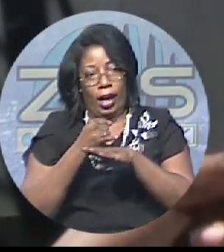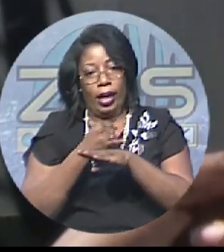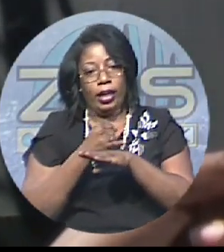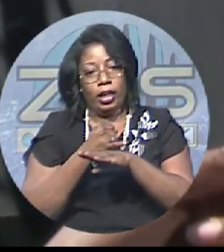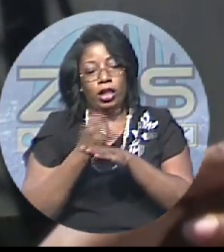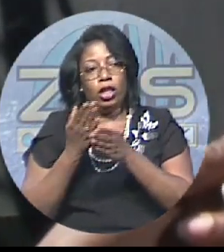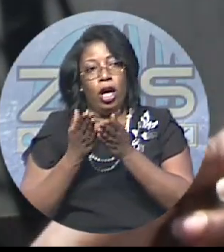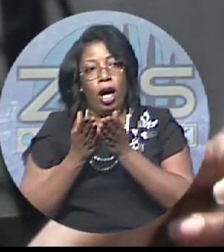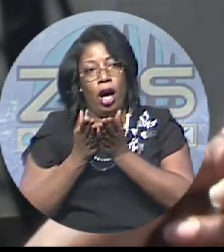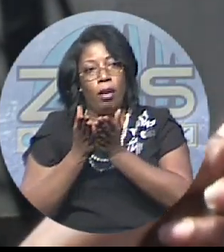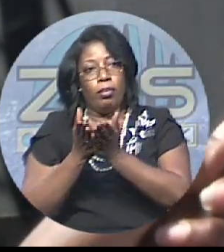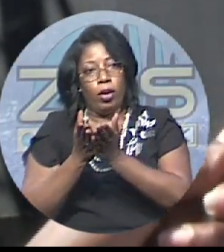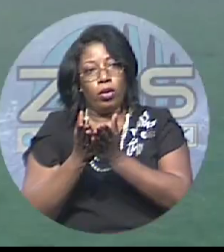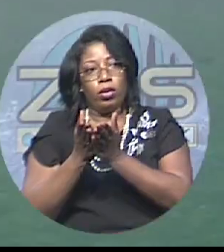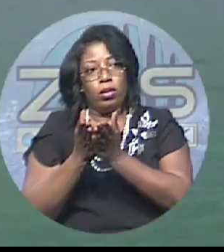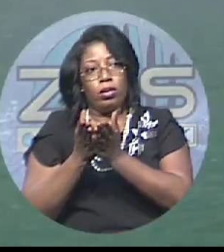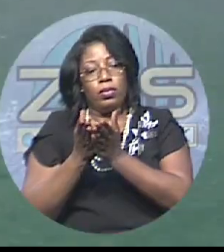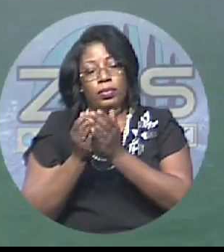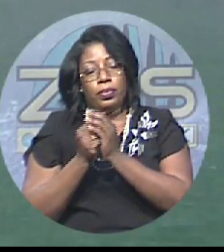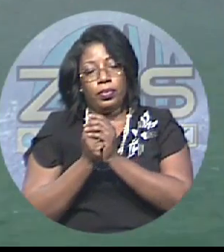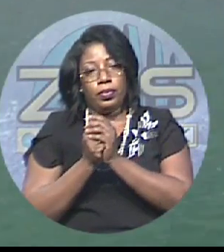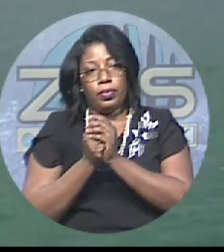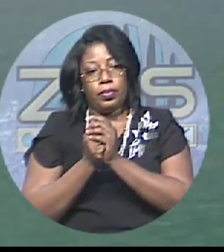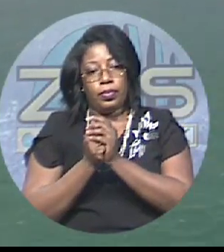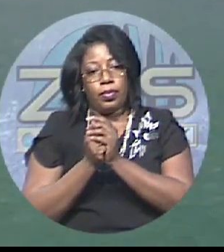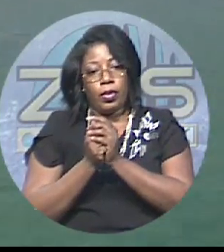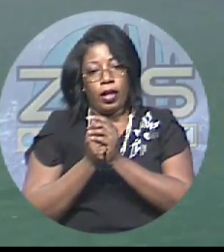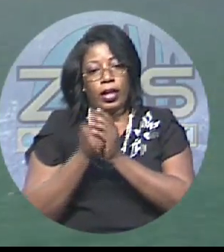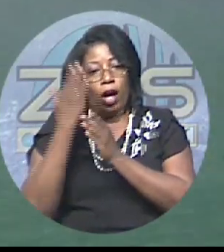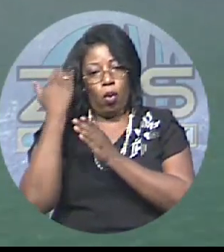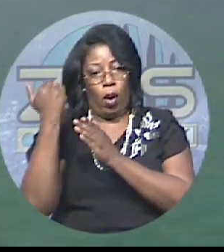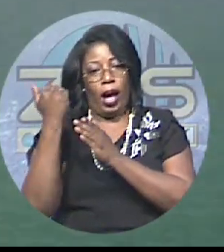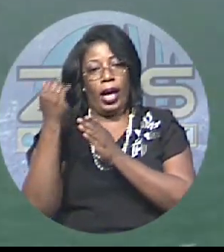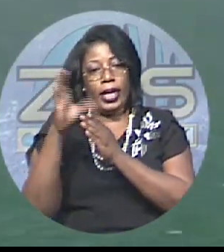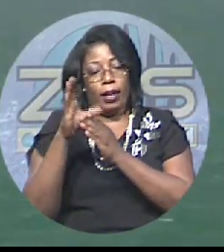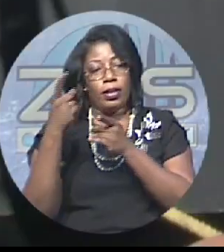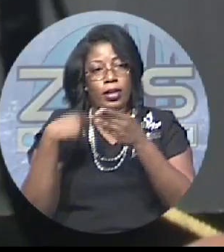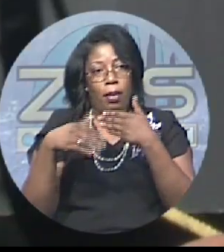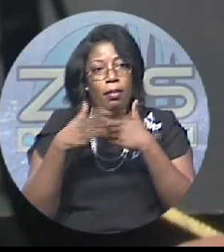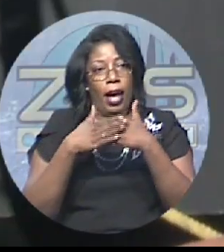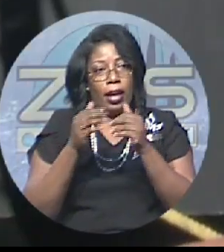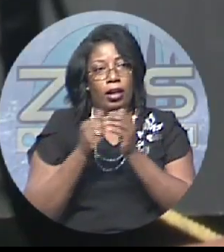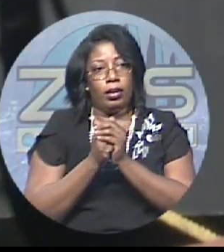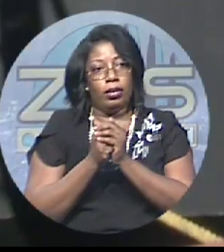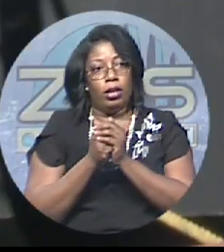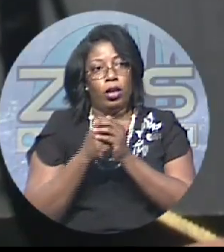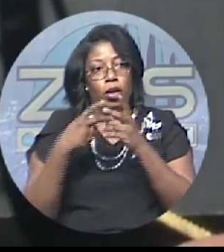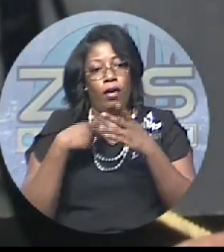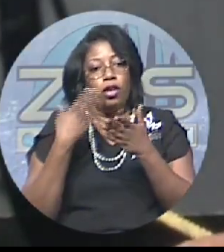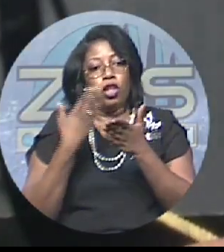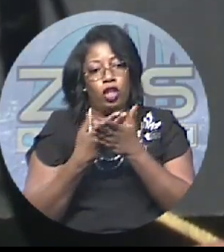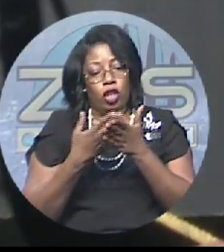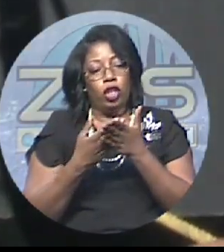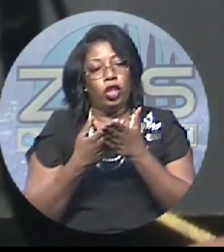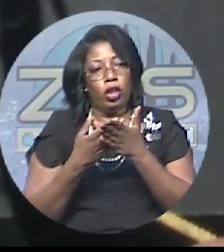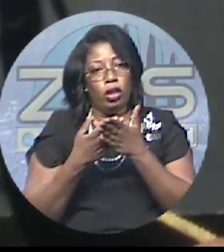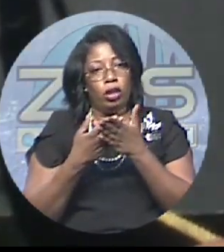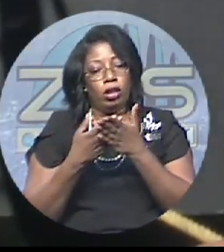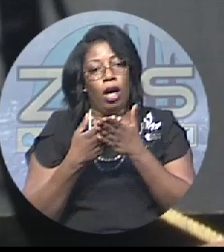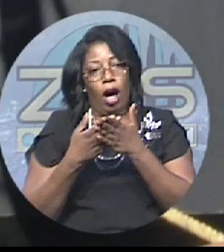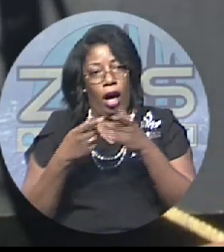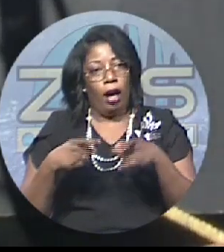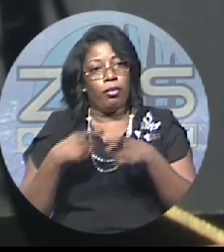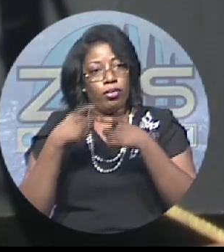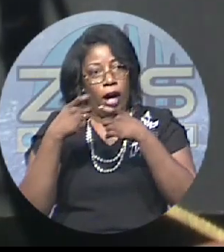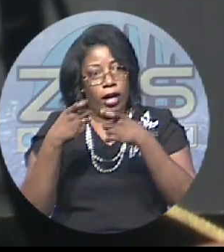and those sailing Harbor Island before. Here's why skippers keep coming back to the regatta. They have some very good prices, you know. B-class, you could go